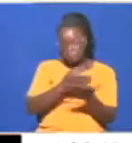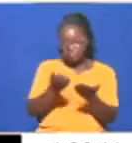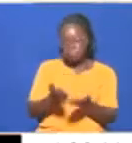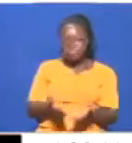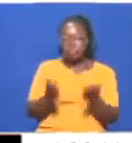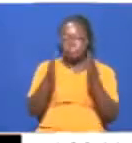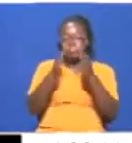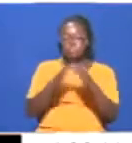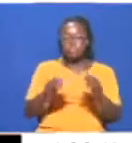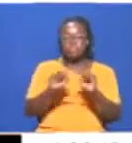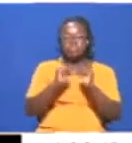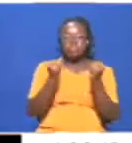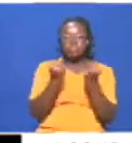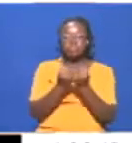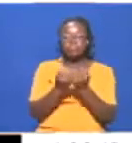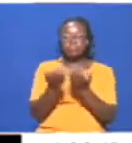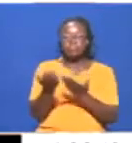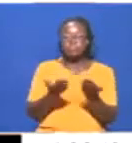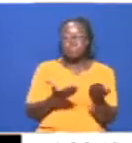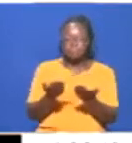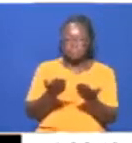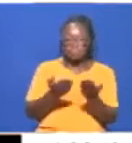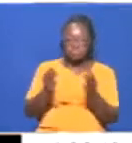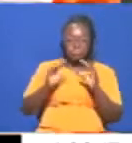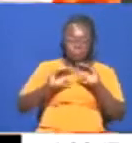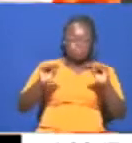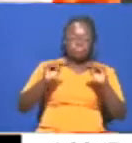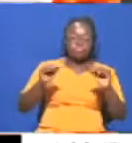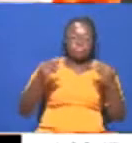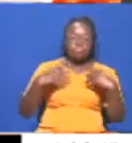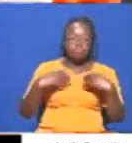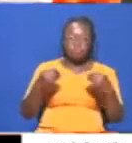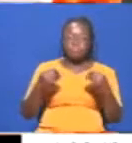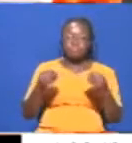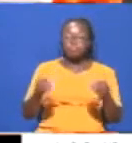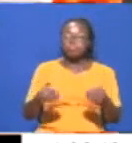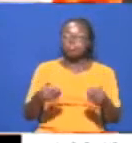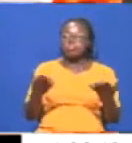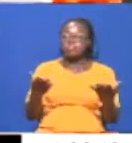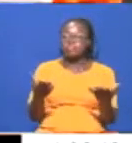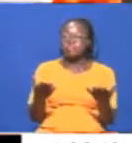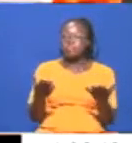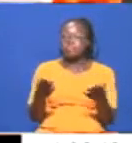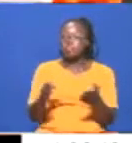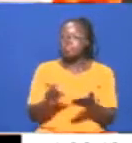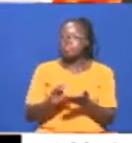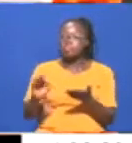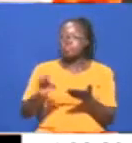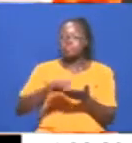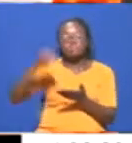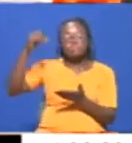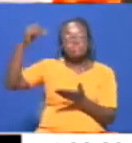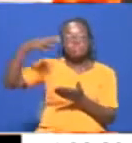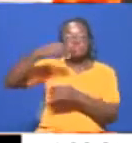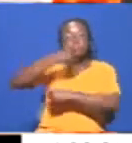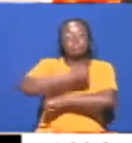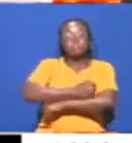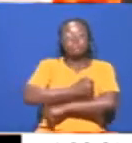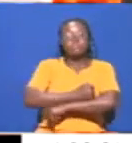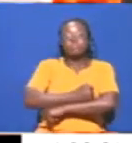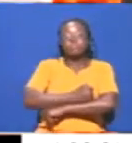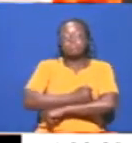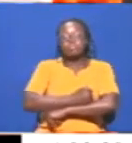social services such as education and health are offered. Tutapeana stima kwenye shule,